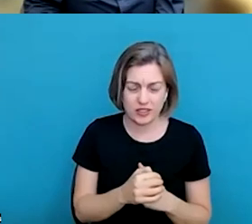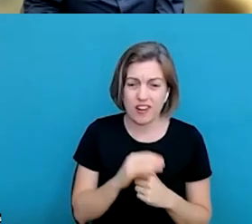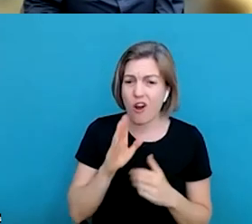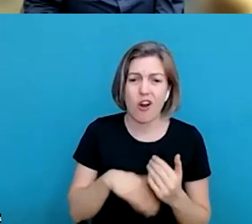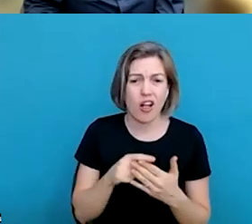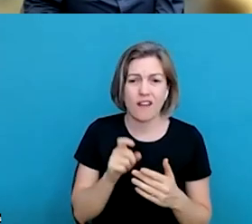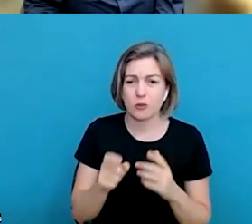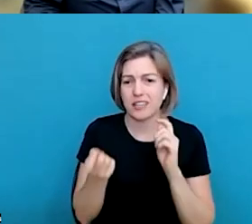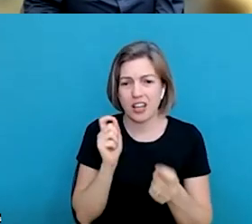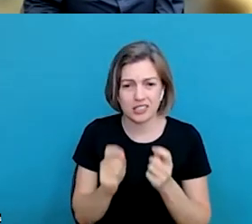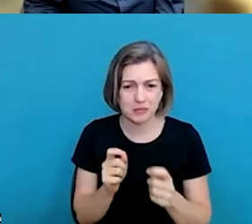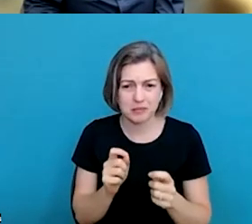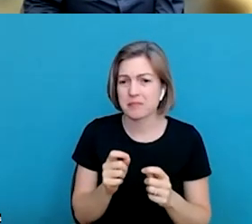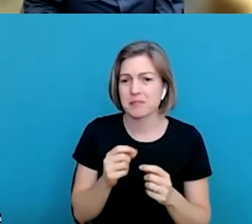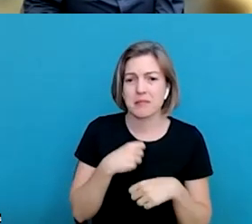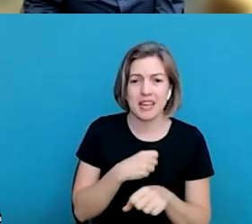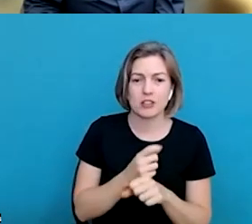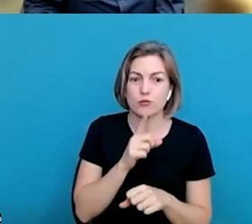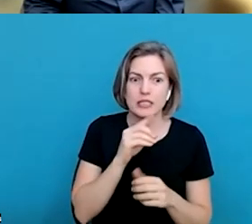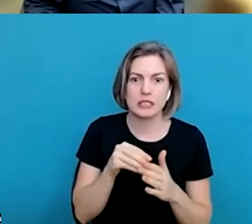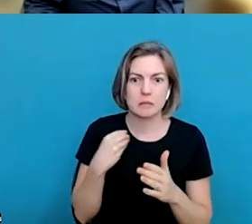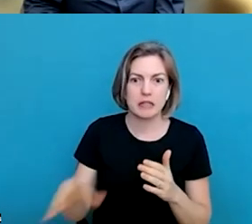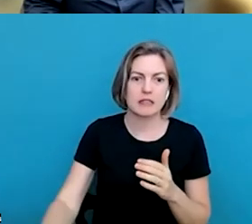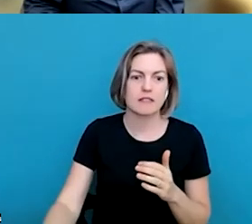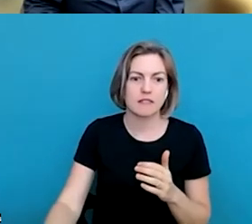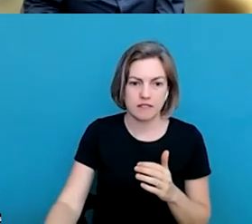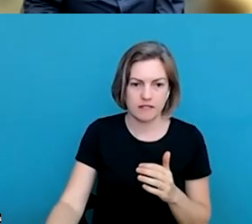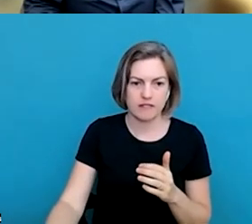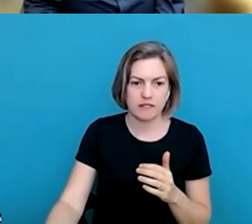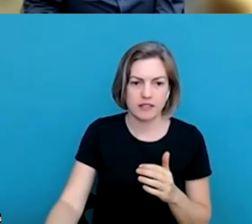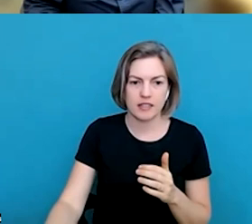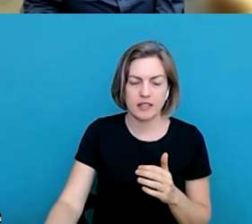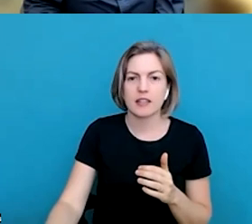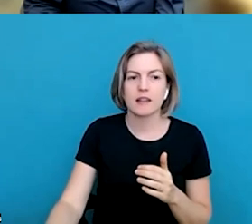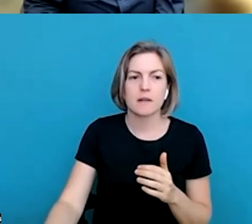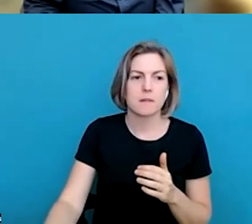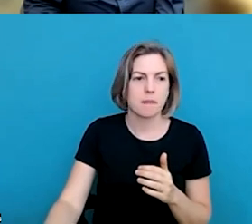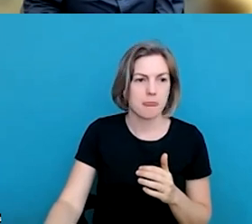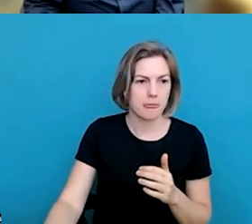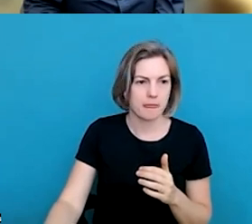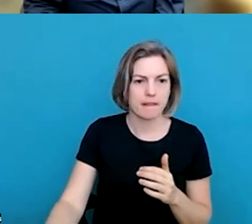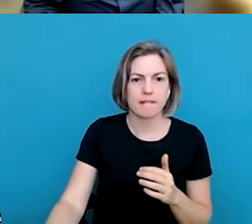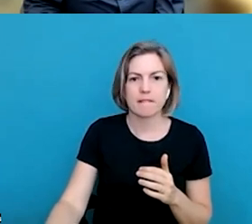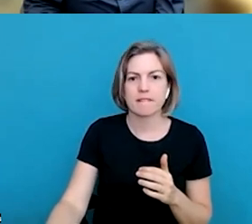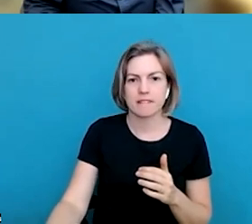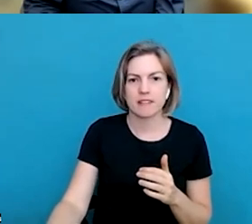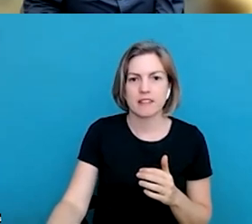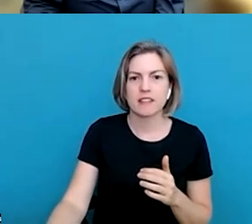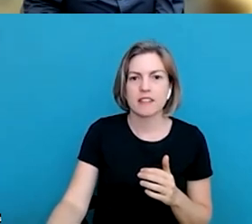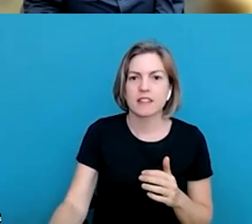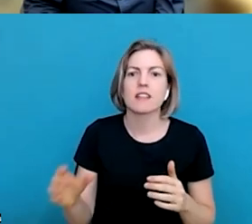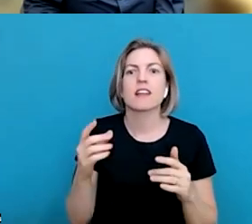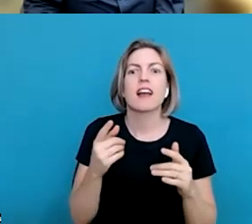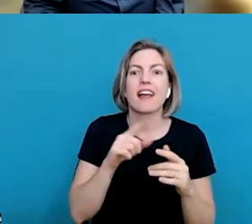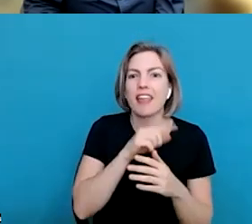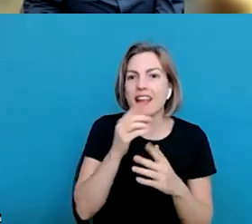custom tailor-made. Well, that gets to be really expensive and limiting. And then, of course, it goes all the way into designing wheelchairs so